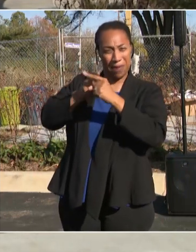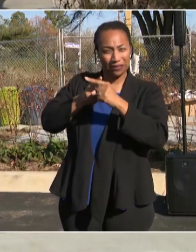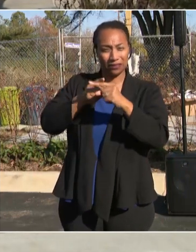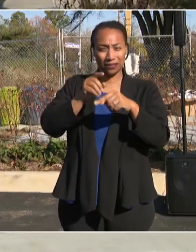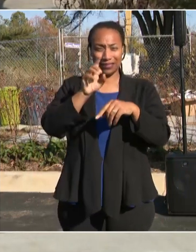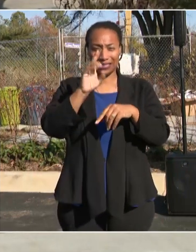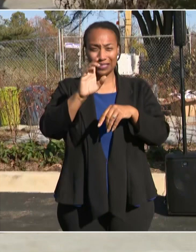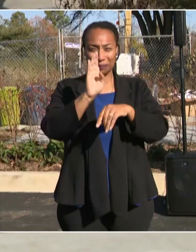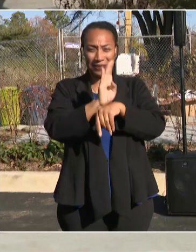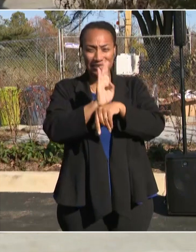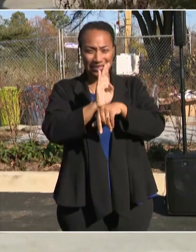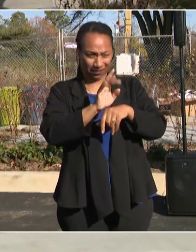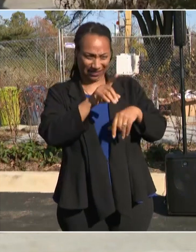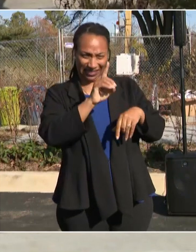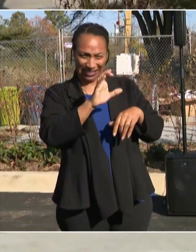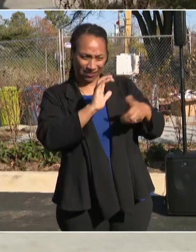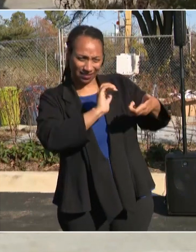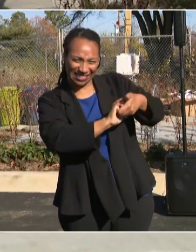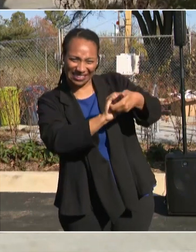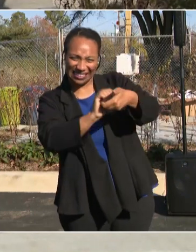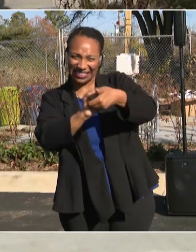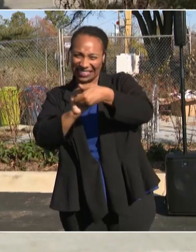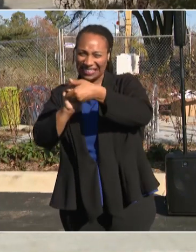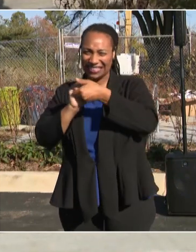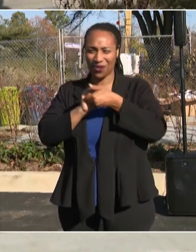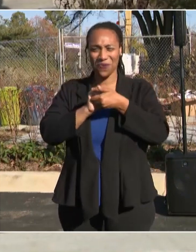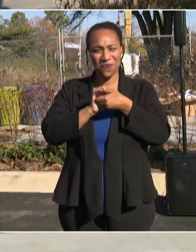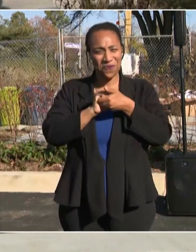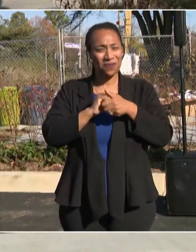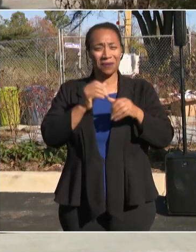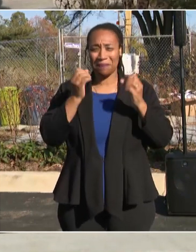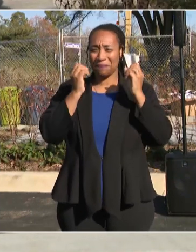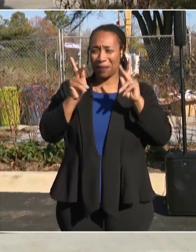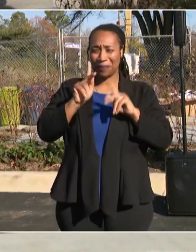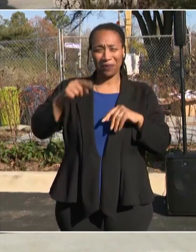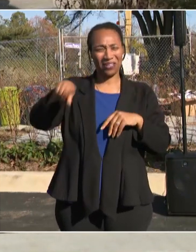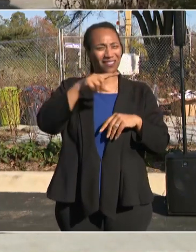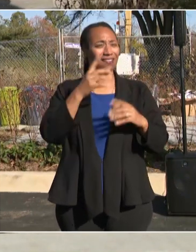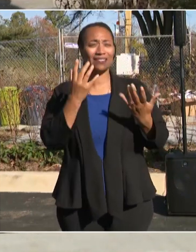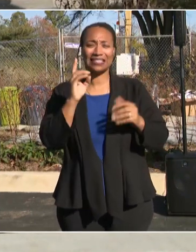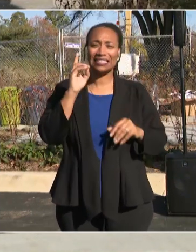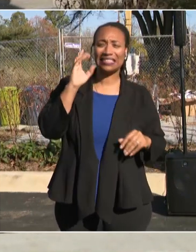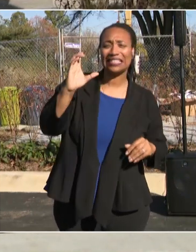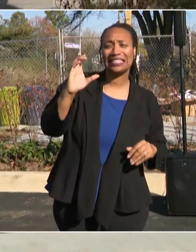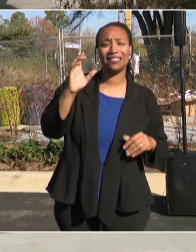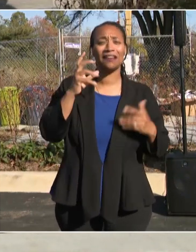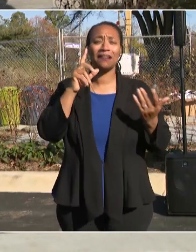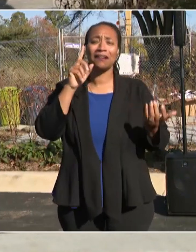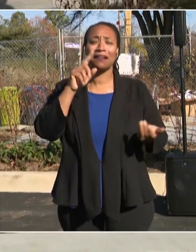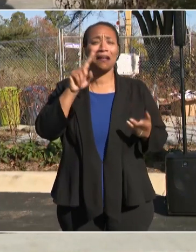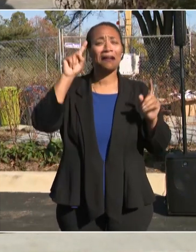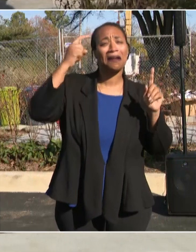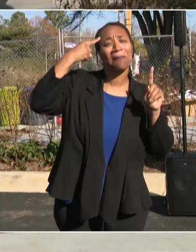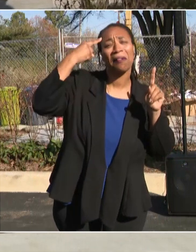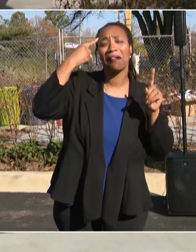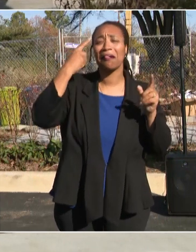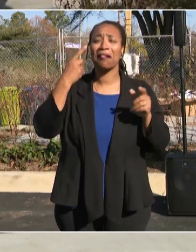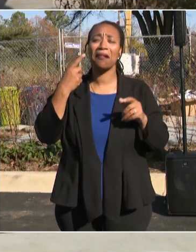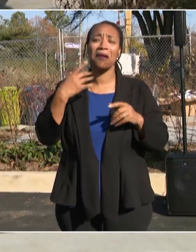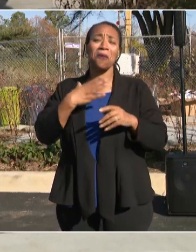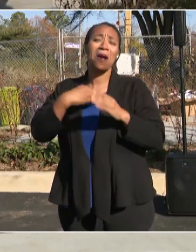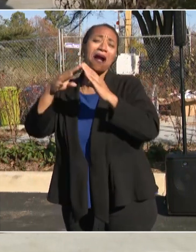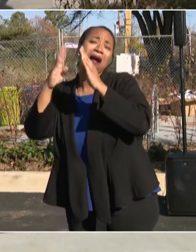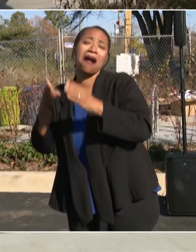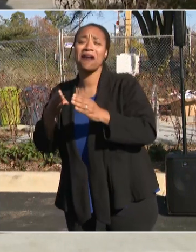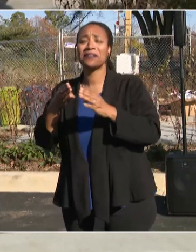when people talk about DC, they show the White House and the Capitol, but they also show those arches on the Frederick Douglass